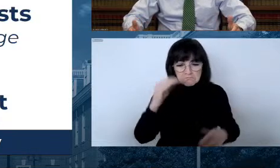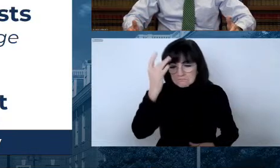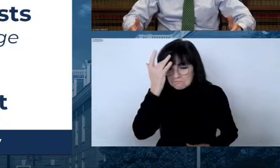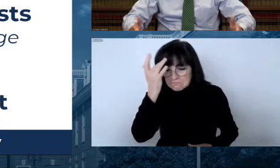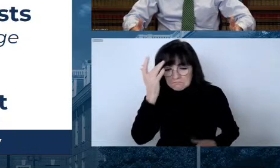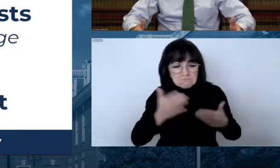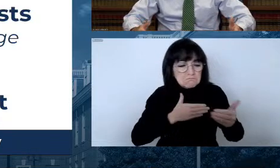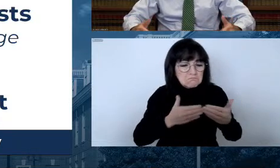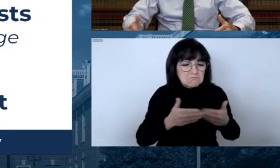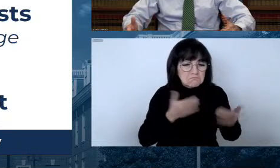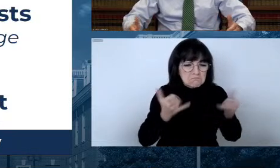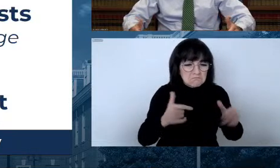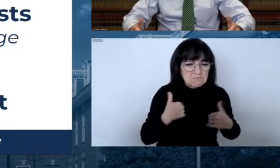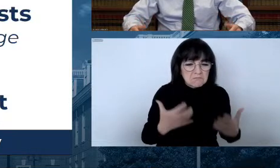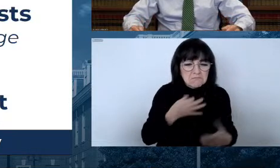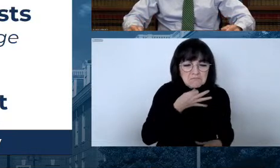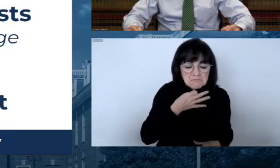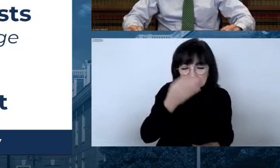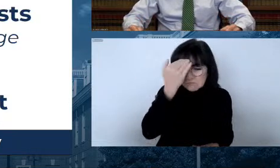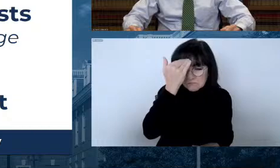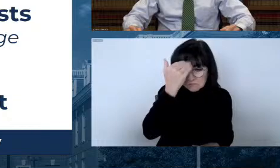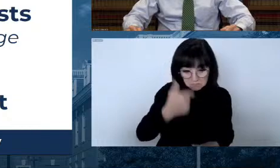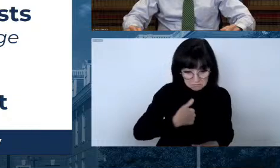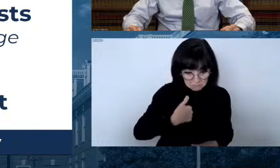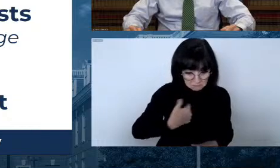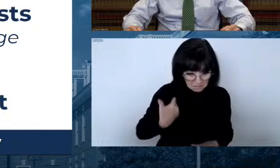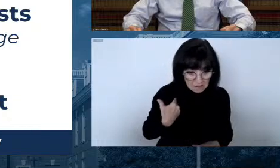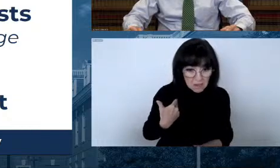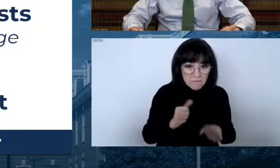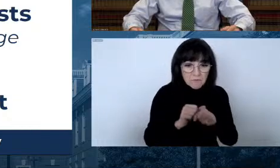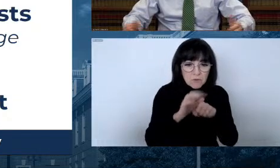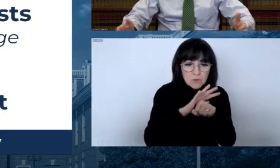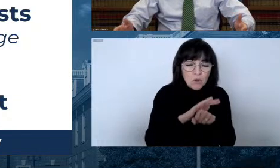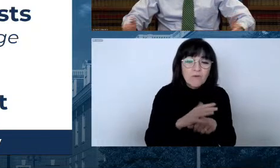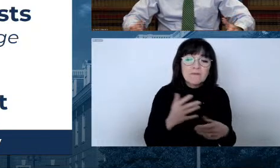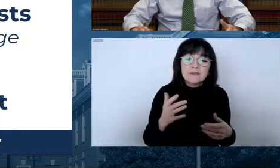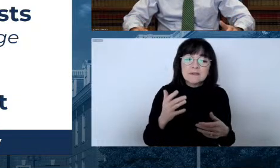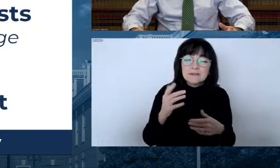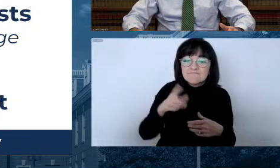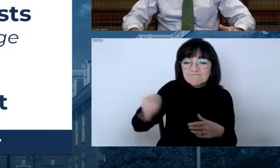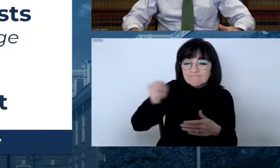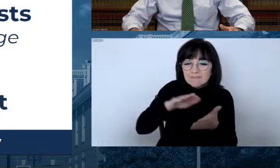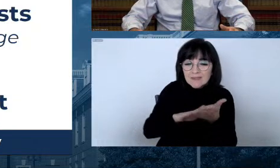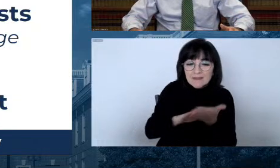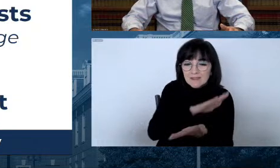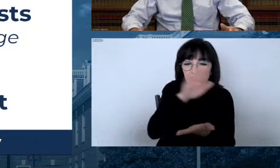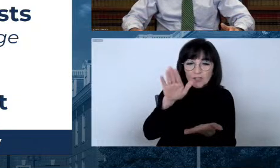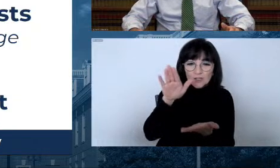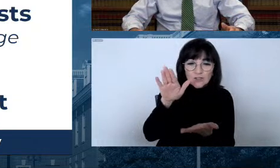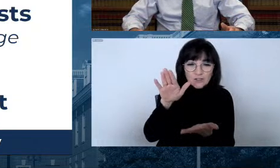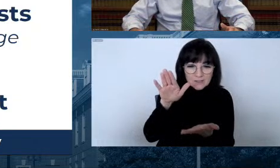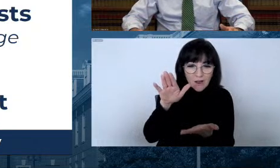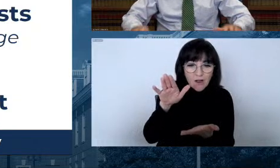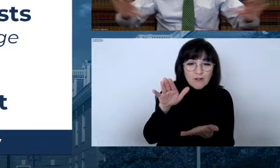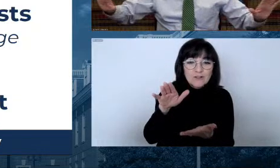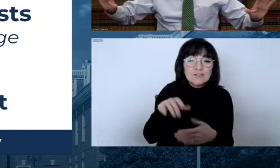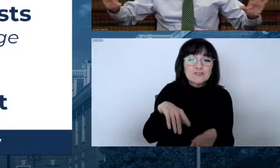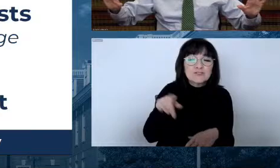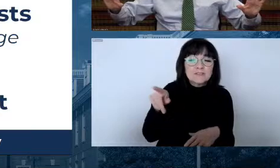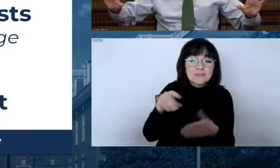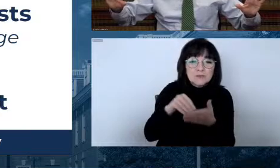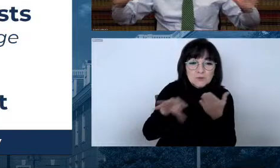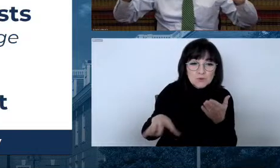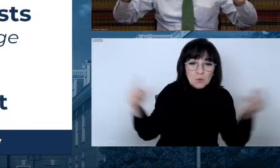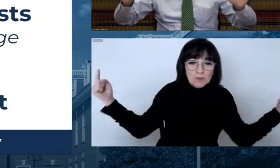college students coming home, other family members joining, and that's happened in my big and extended family. Tried to